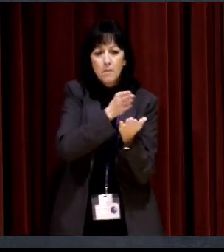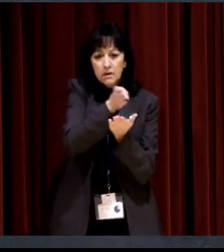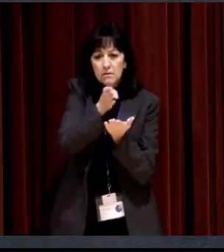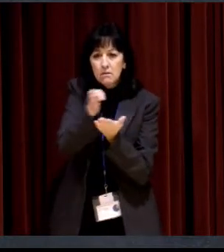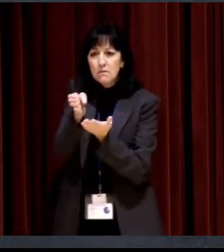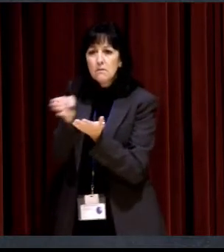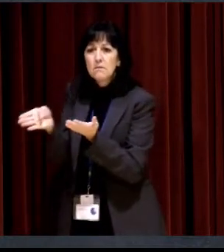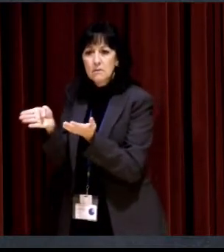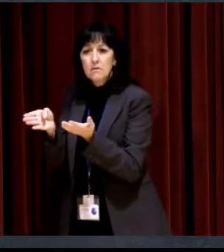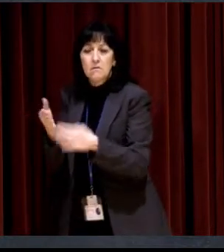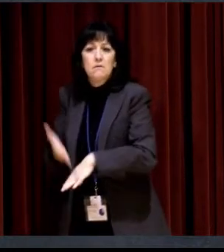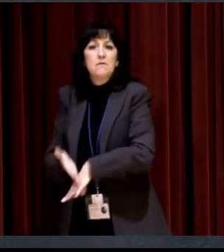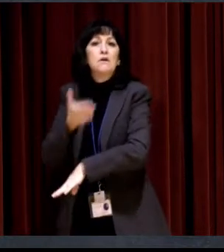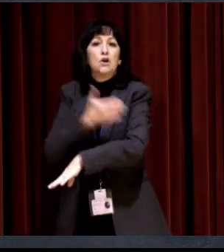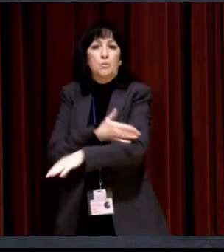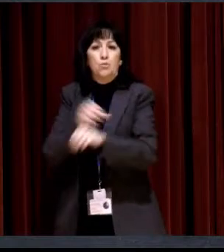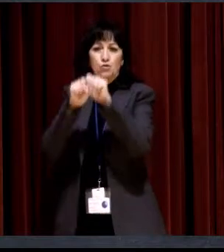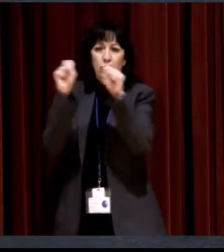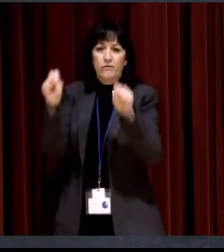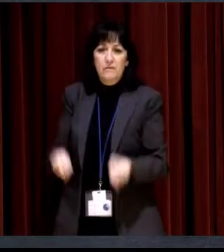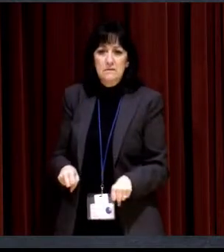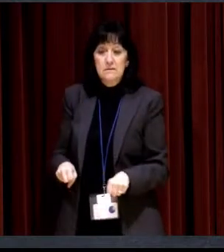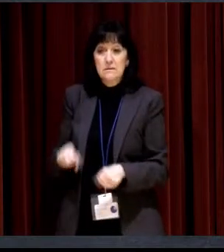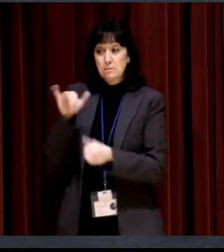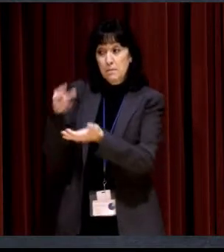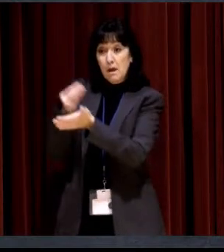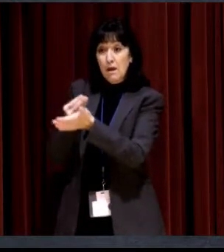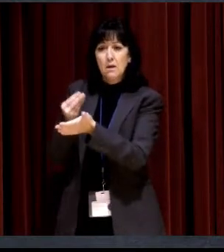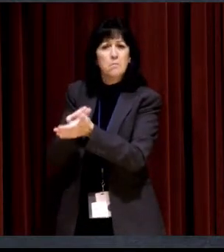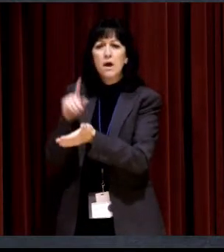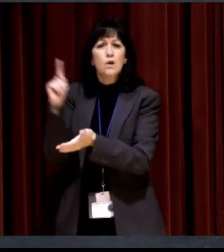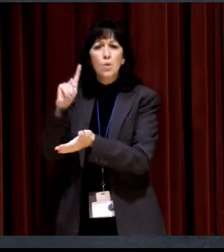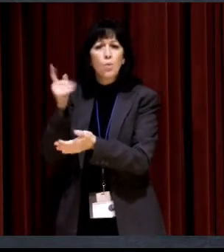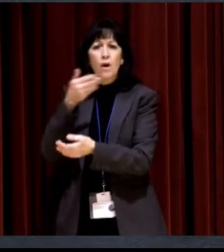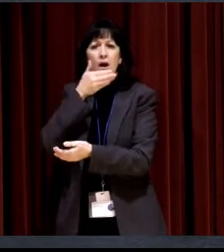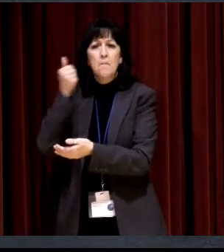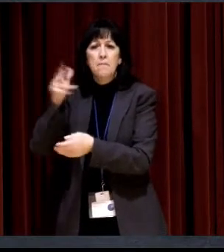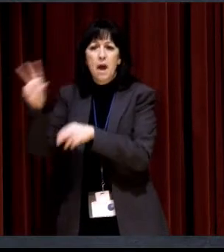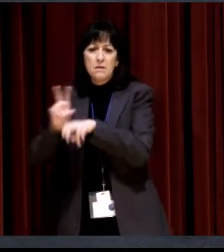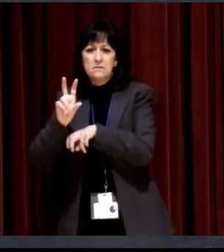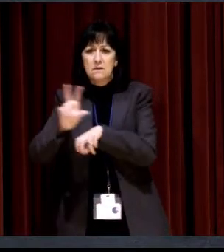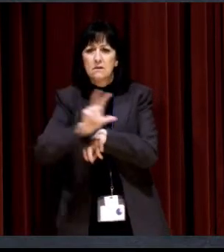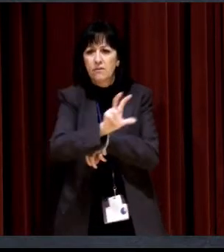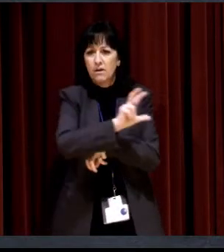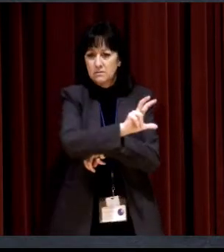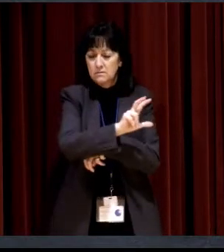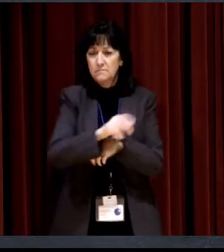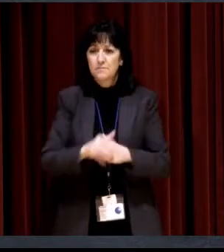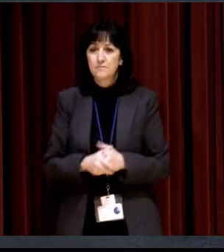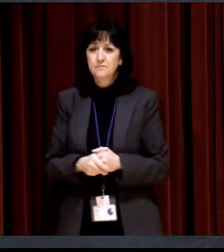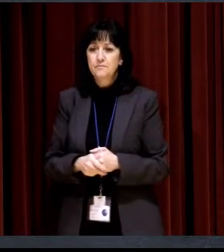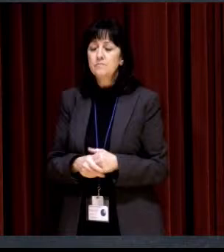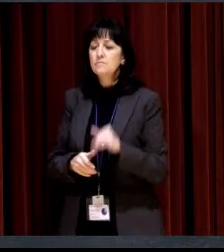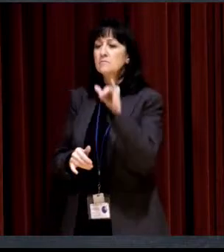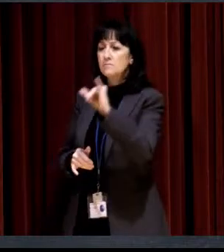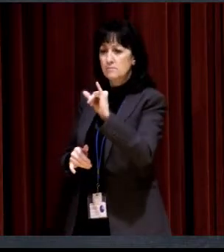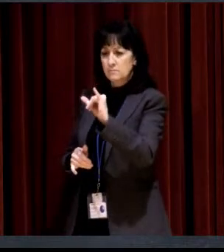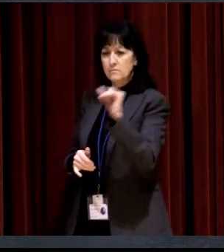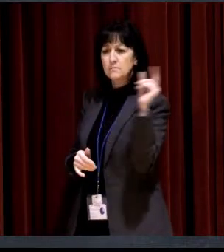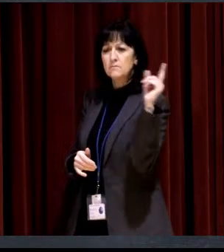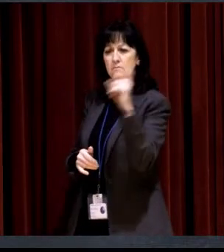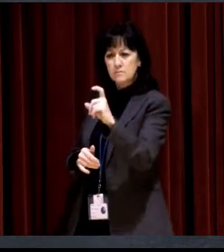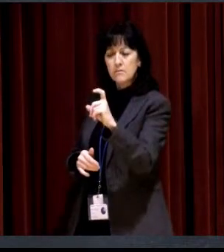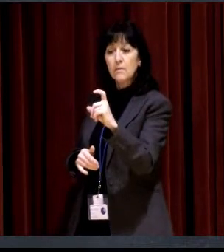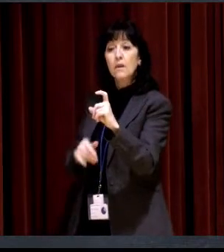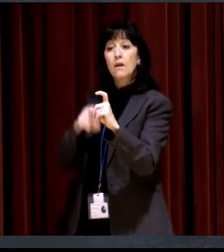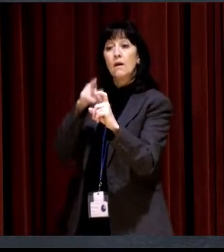see how the best way to use those resources would be. And then when we talk about school leaders,